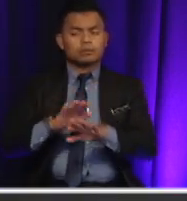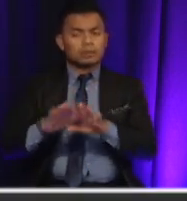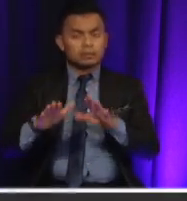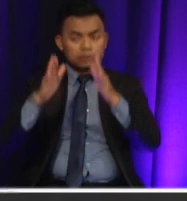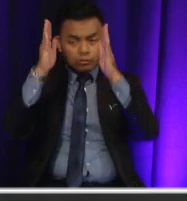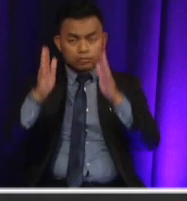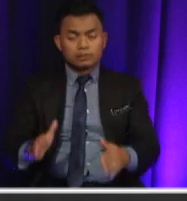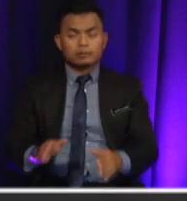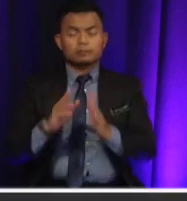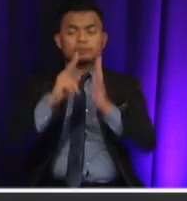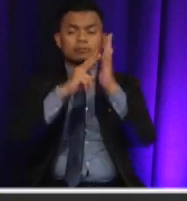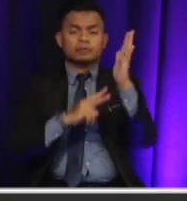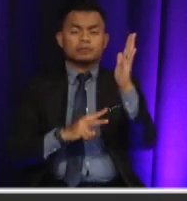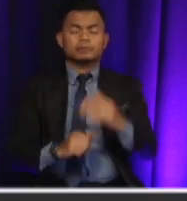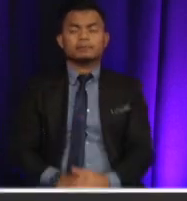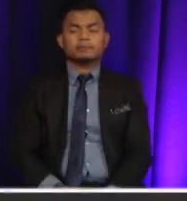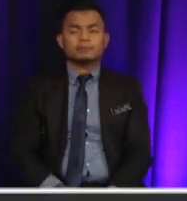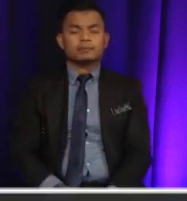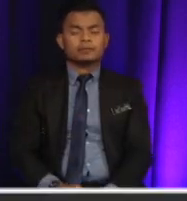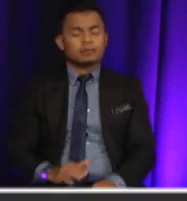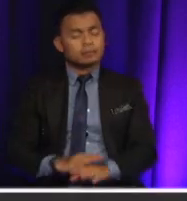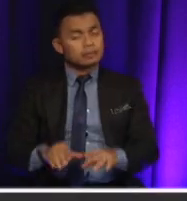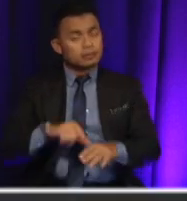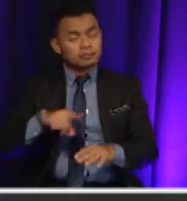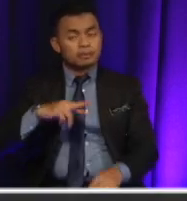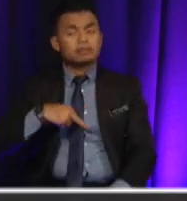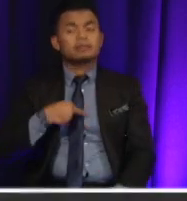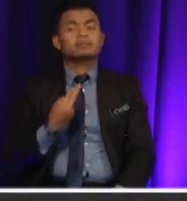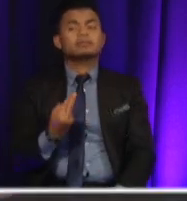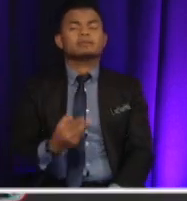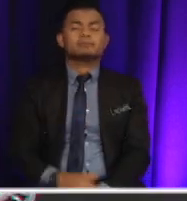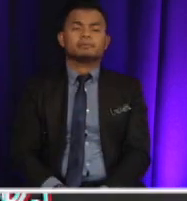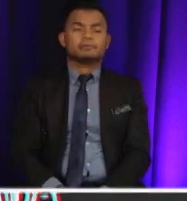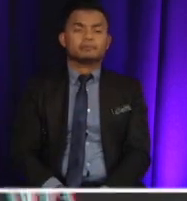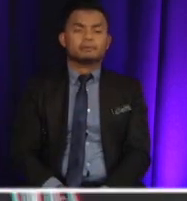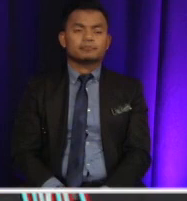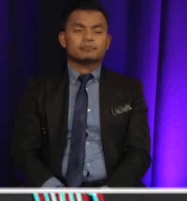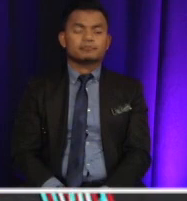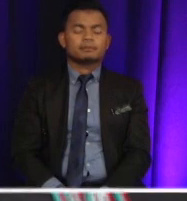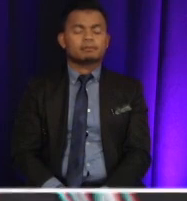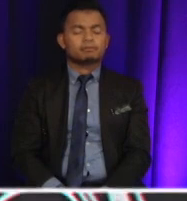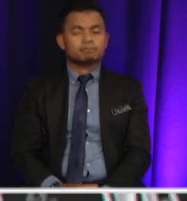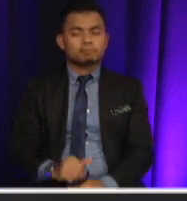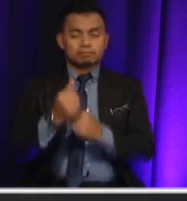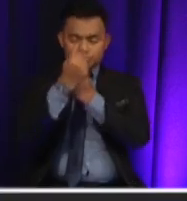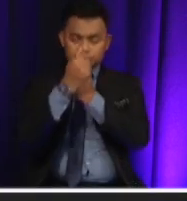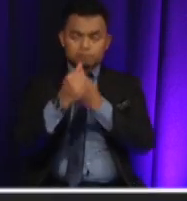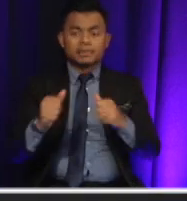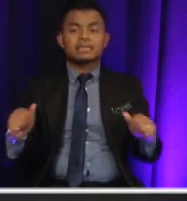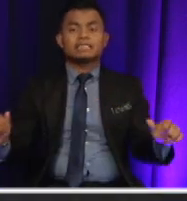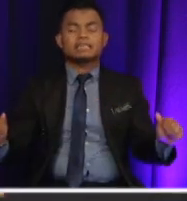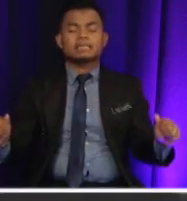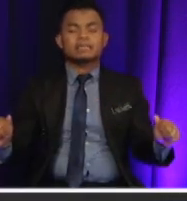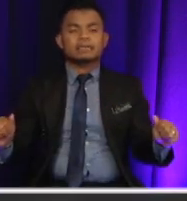stray which no one thinks to feed, the piece of good